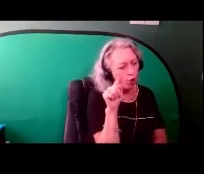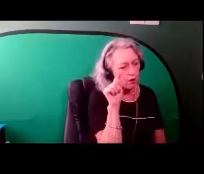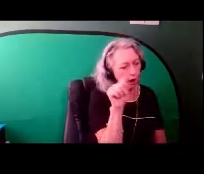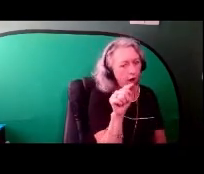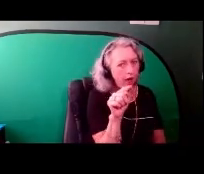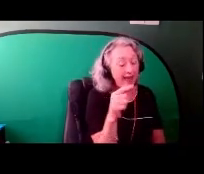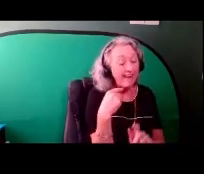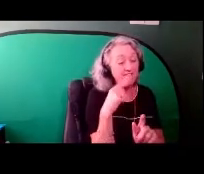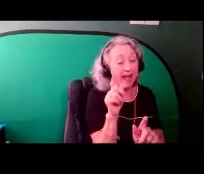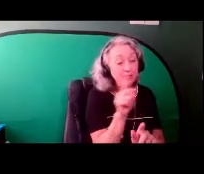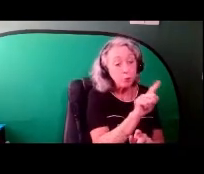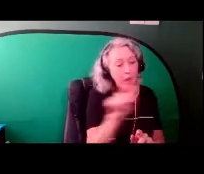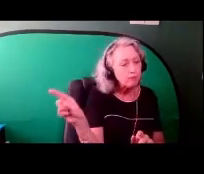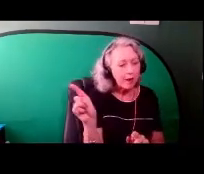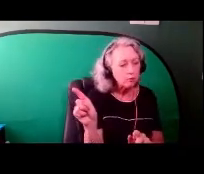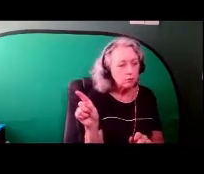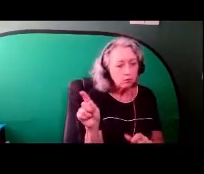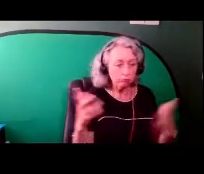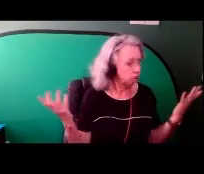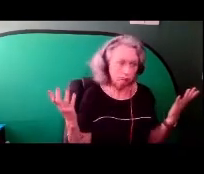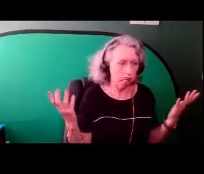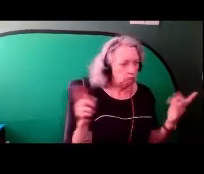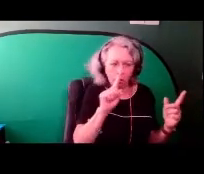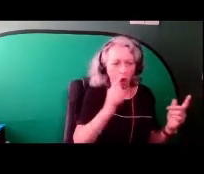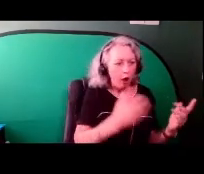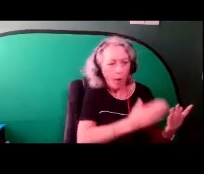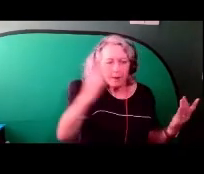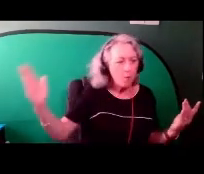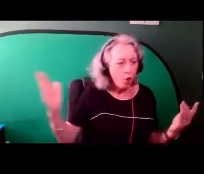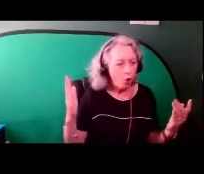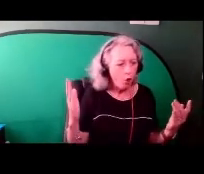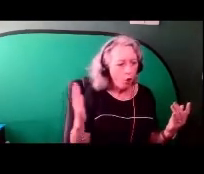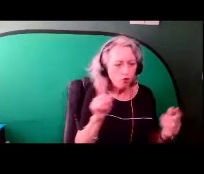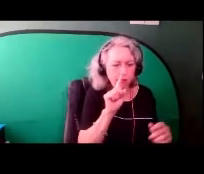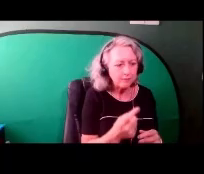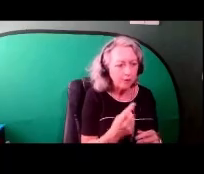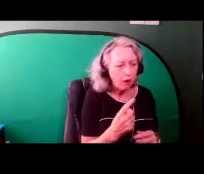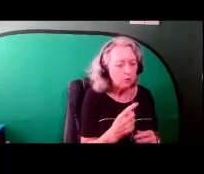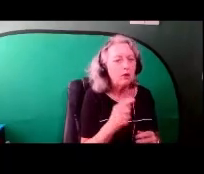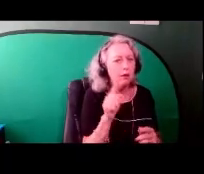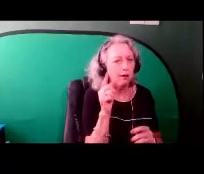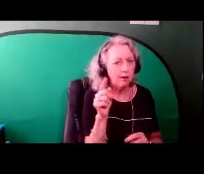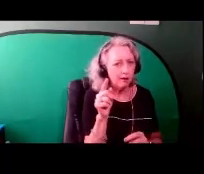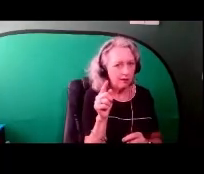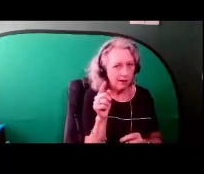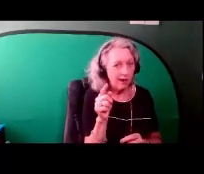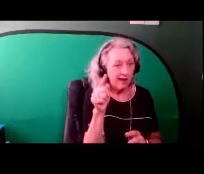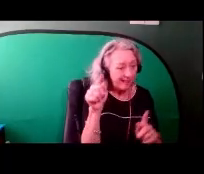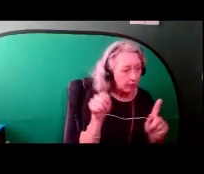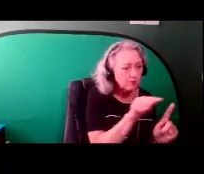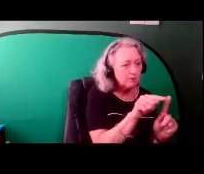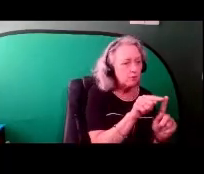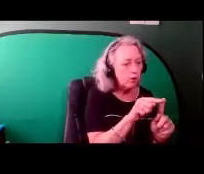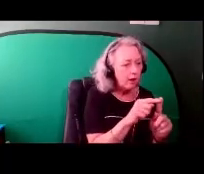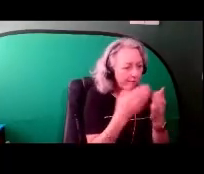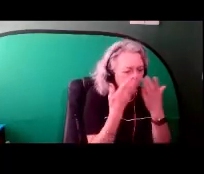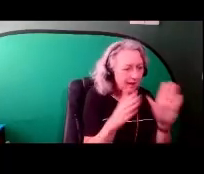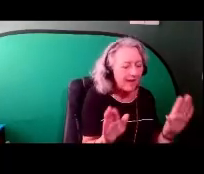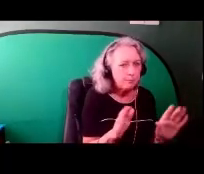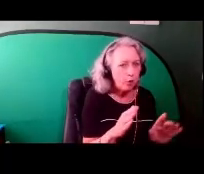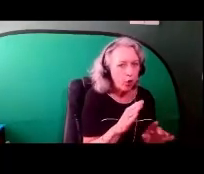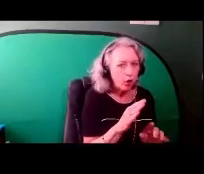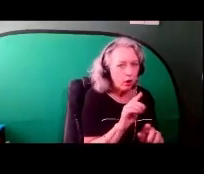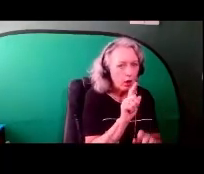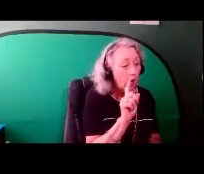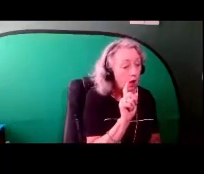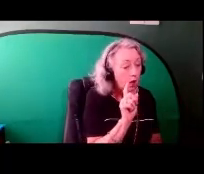right again, it can't go any further right. So Facebook. 50 new items. it's Double